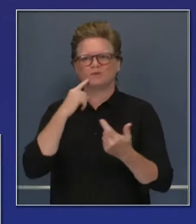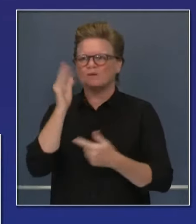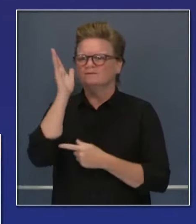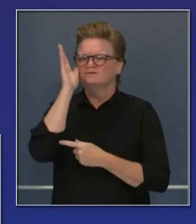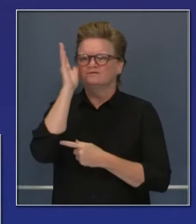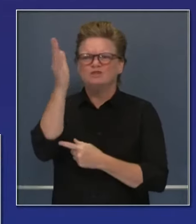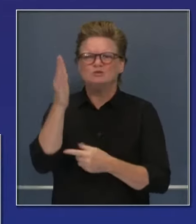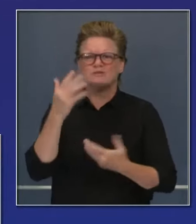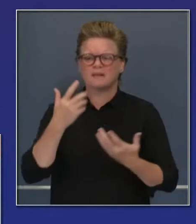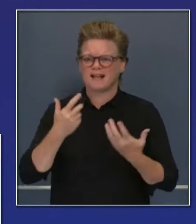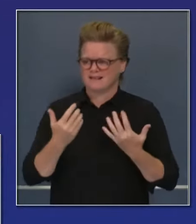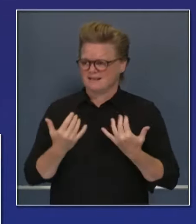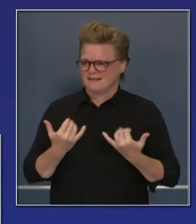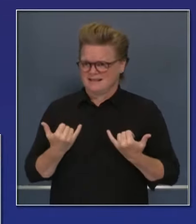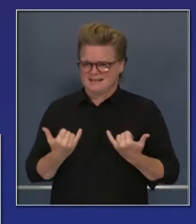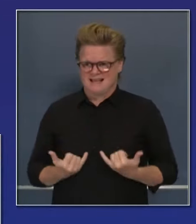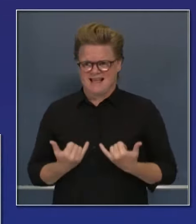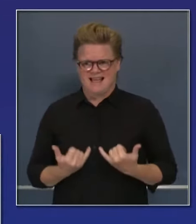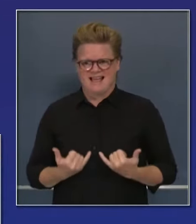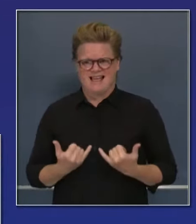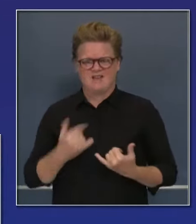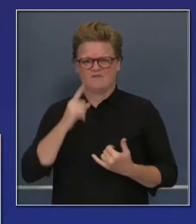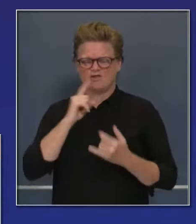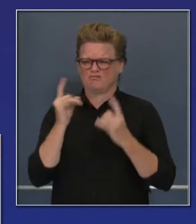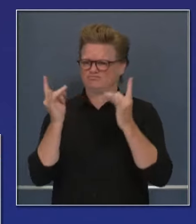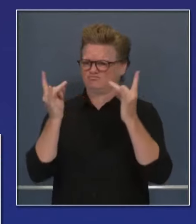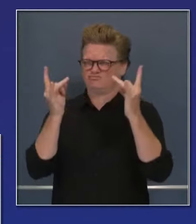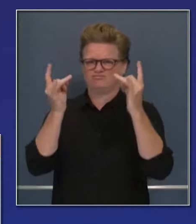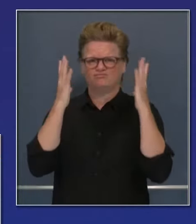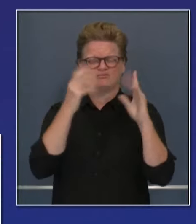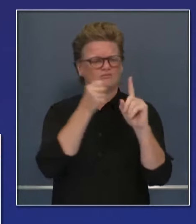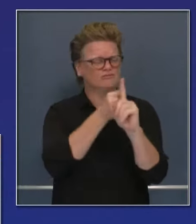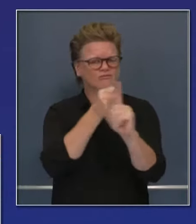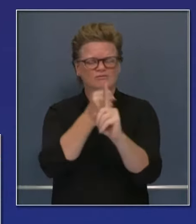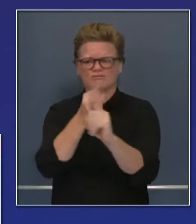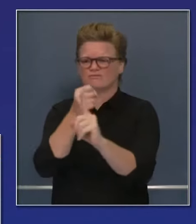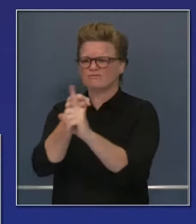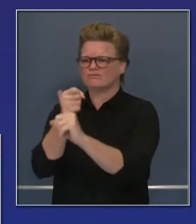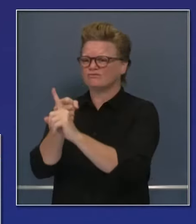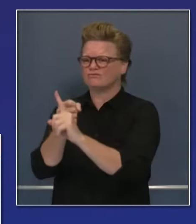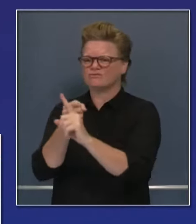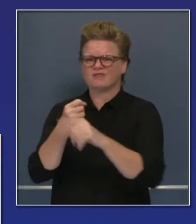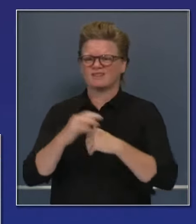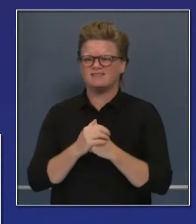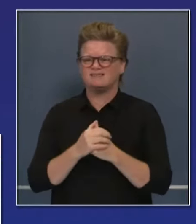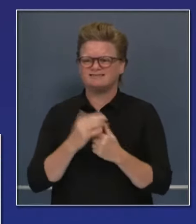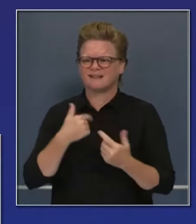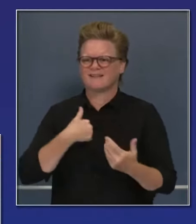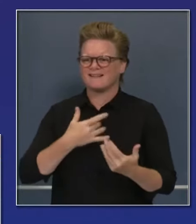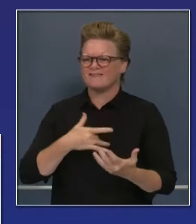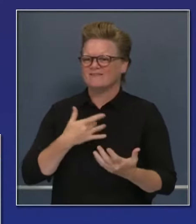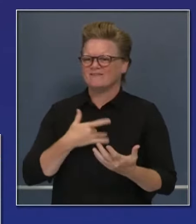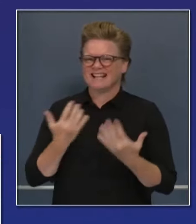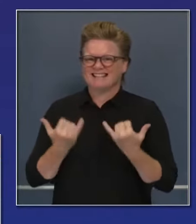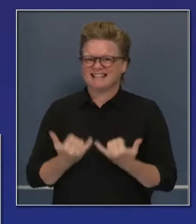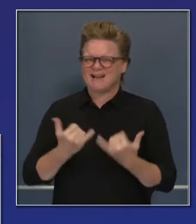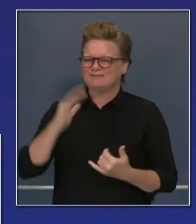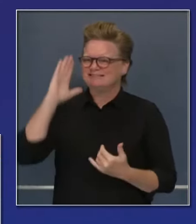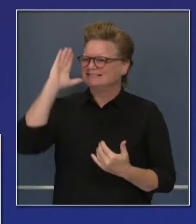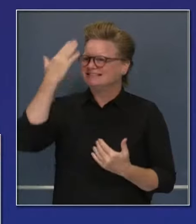events that are now becoming almost normalized out here on the West Coast of the United States, impacting disproportionately the